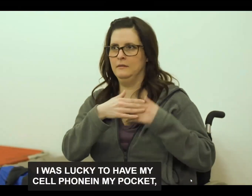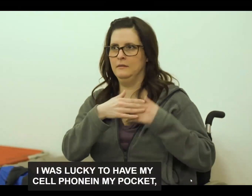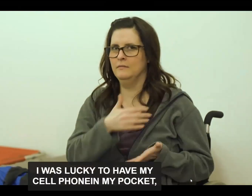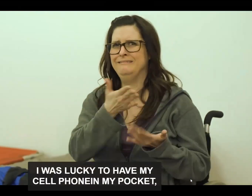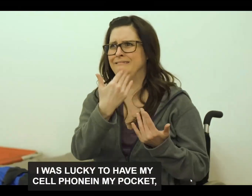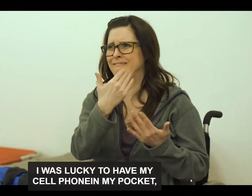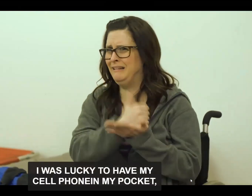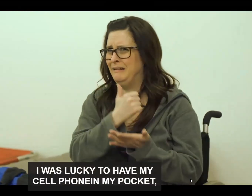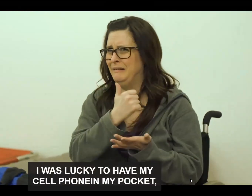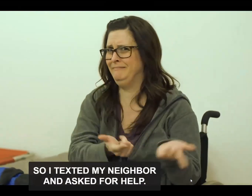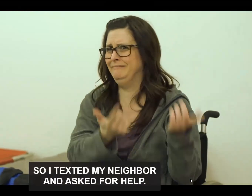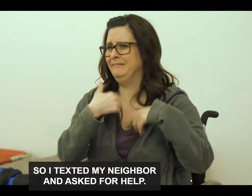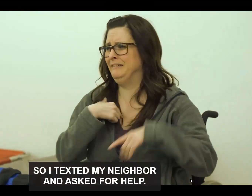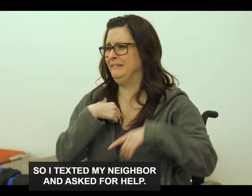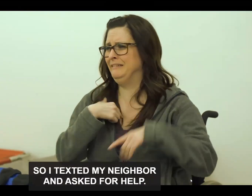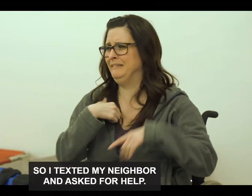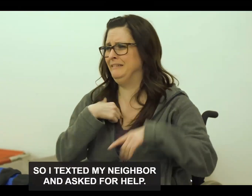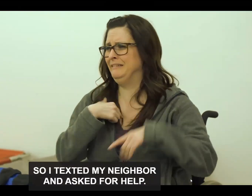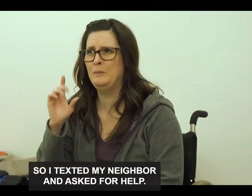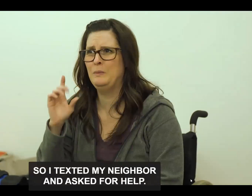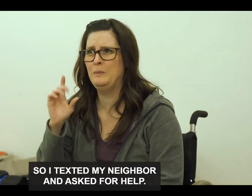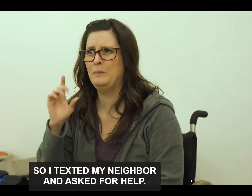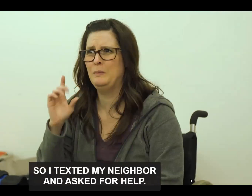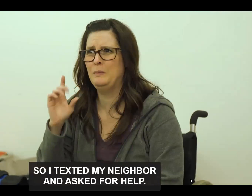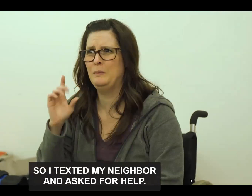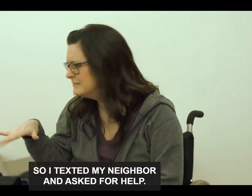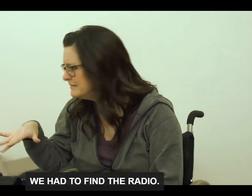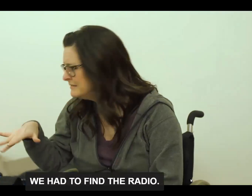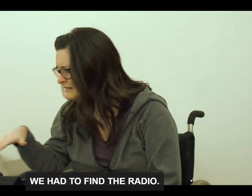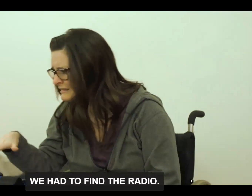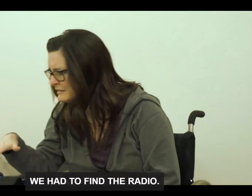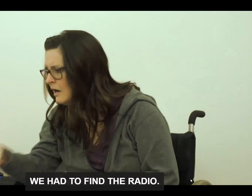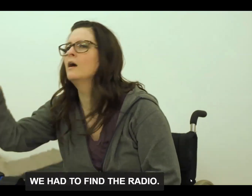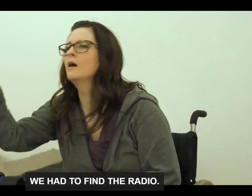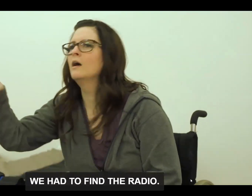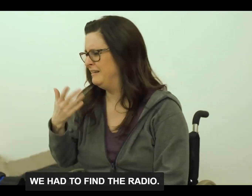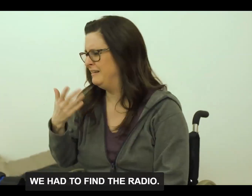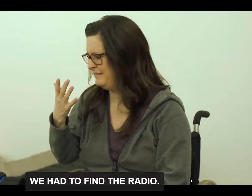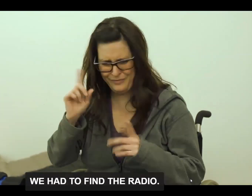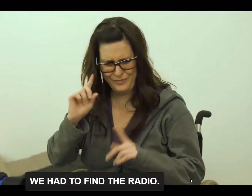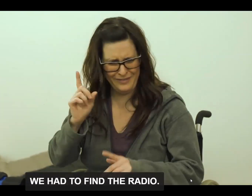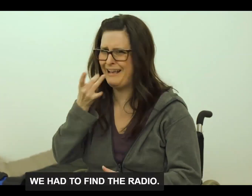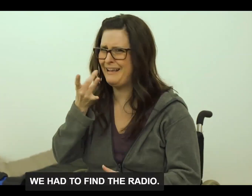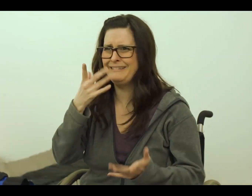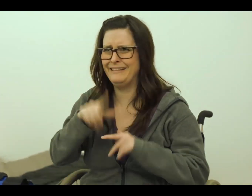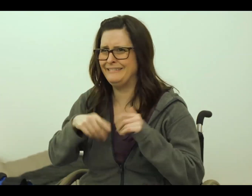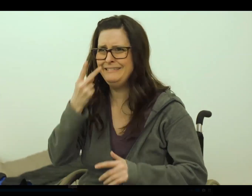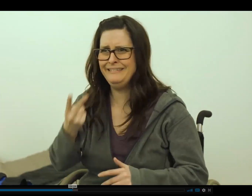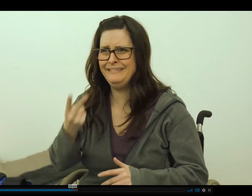so I texted my neighbor and asked for help. We had to find the radio. It was